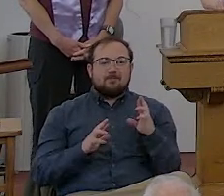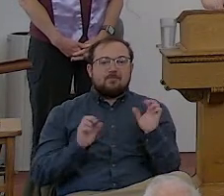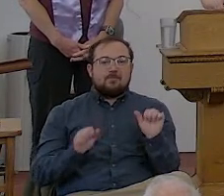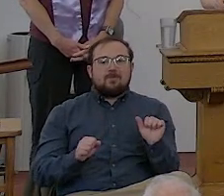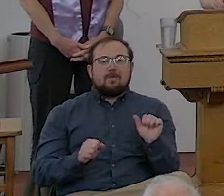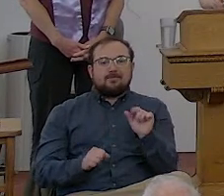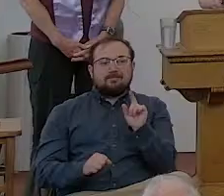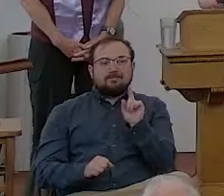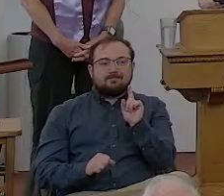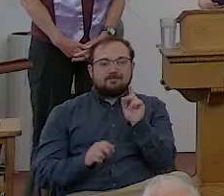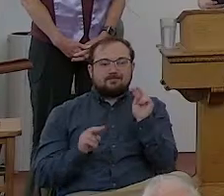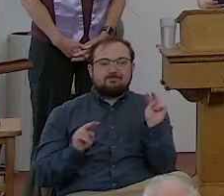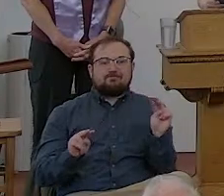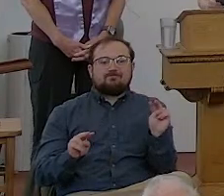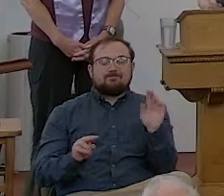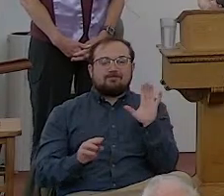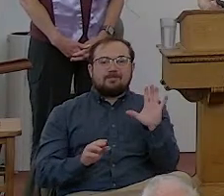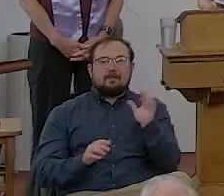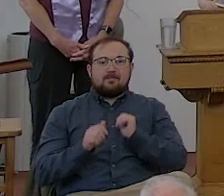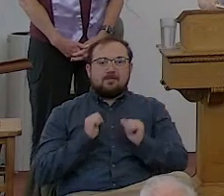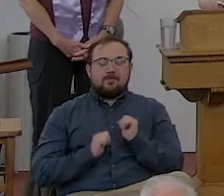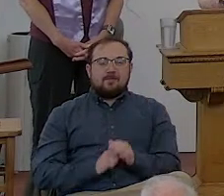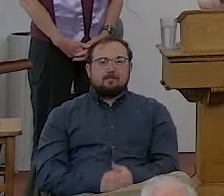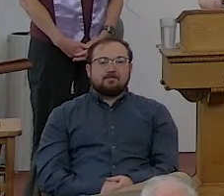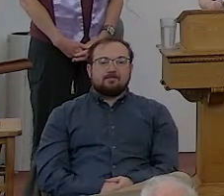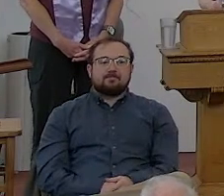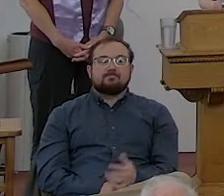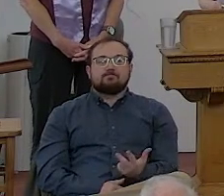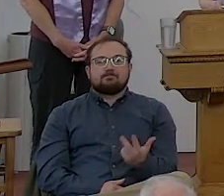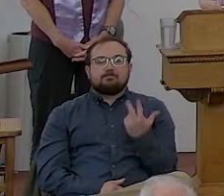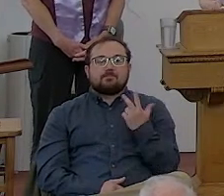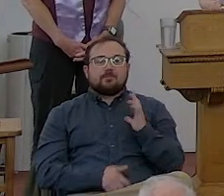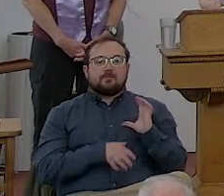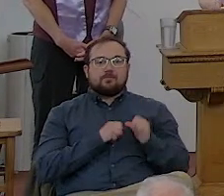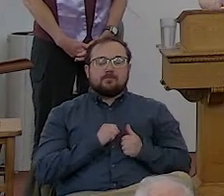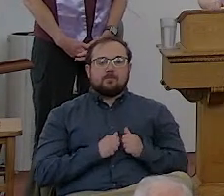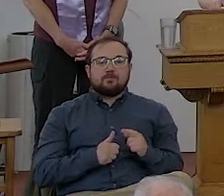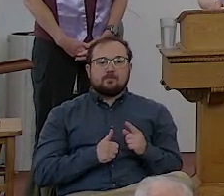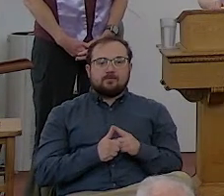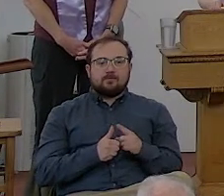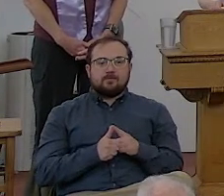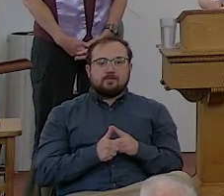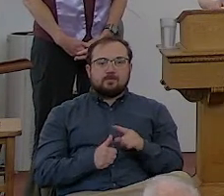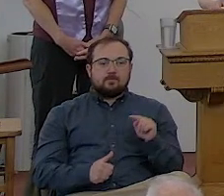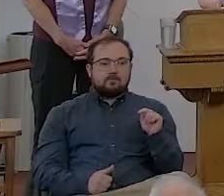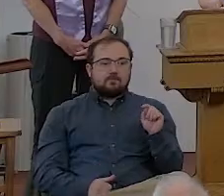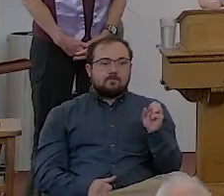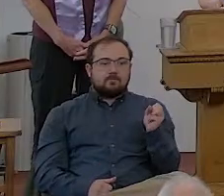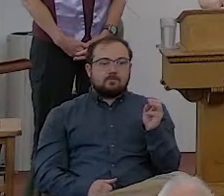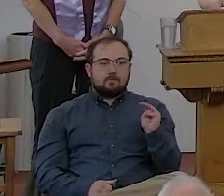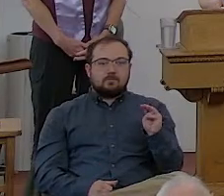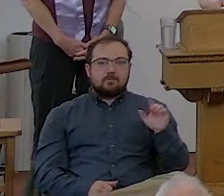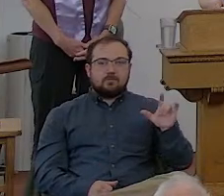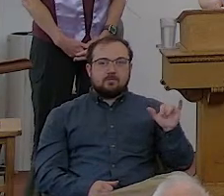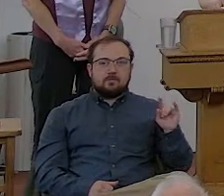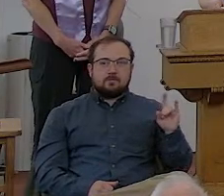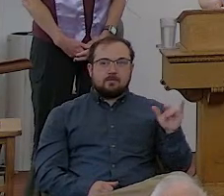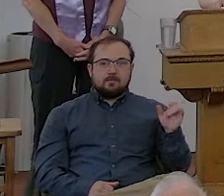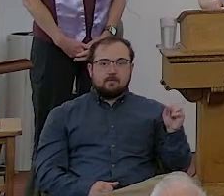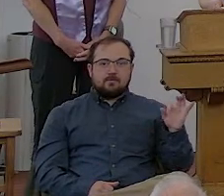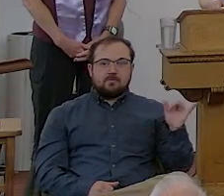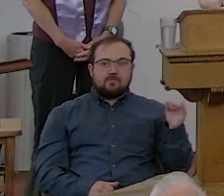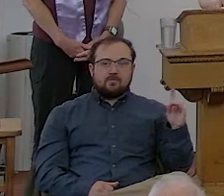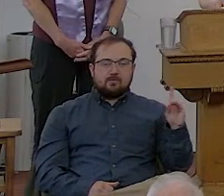them perform. And then I have 3 sorrows. First, Tom Lansfield would appreciate